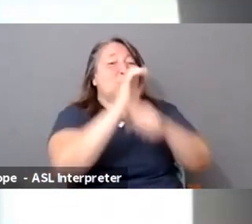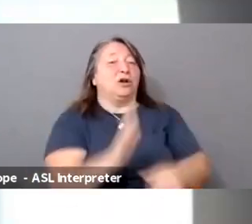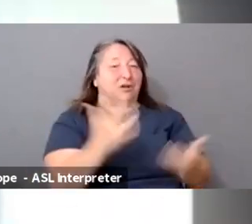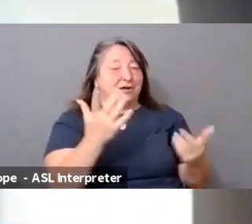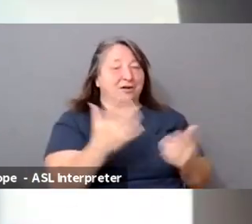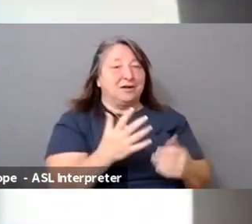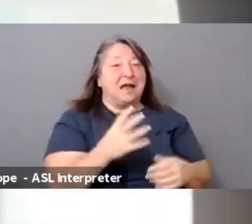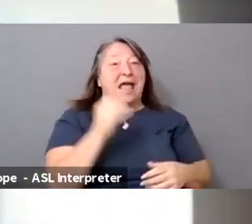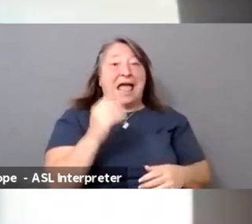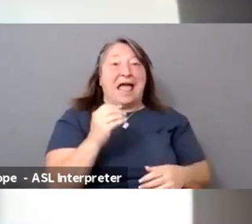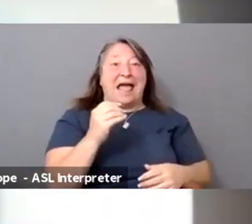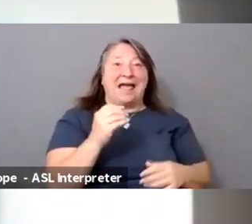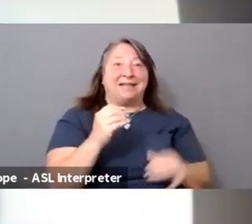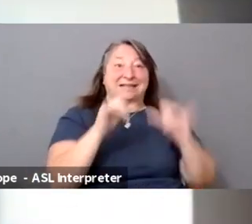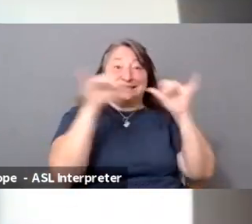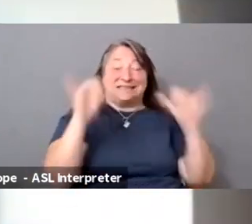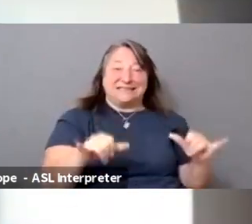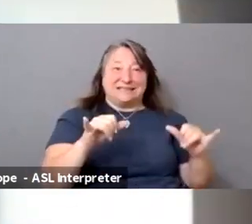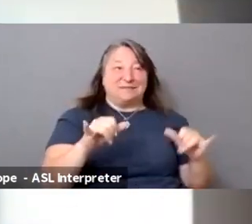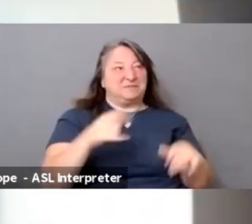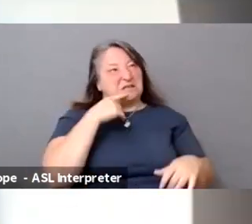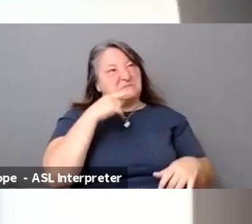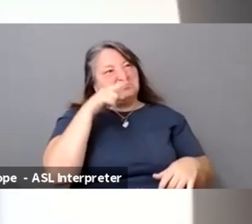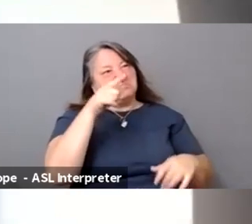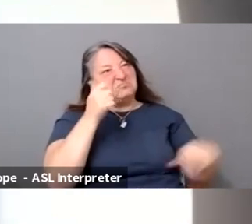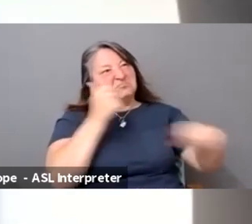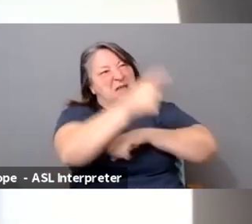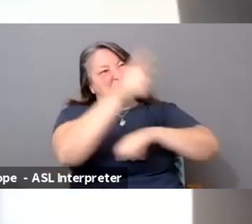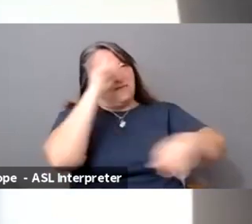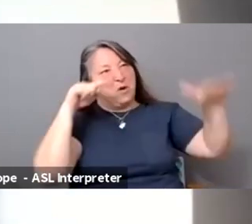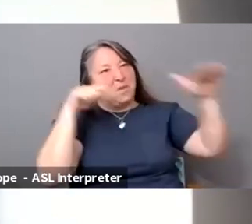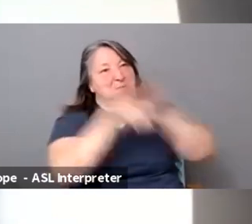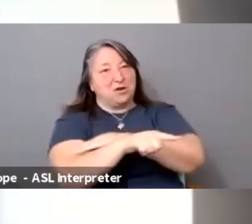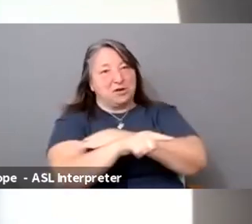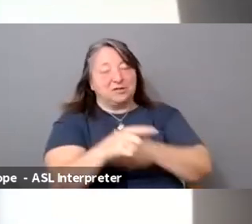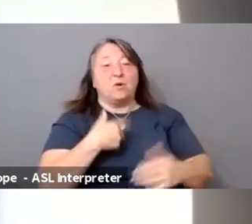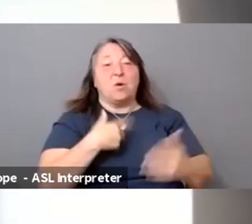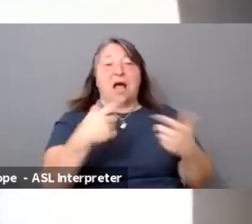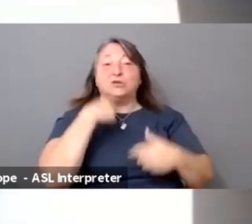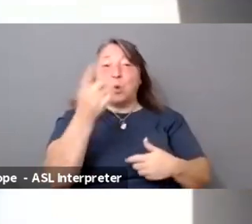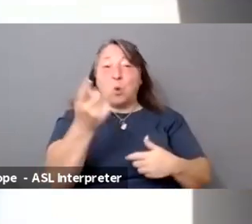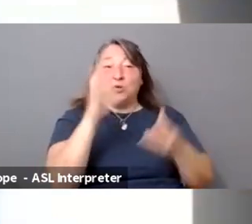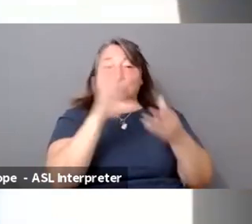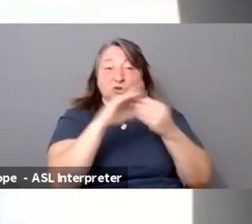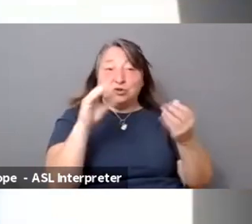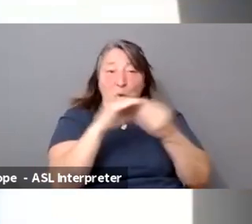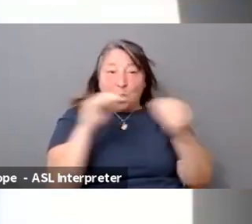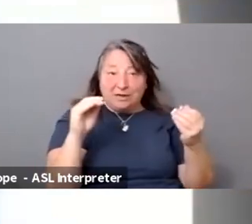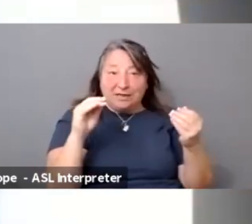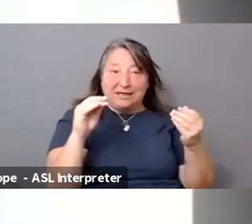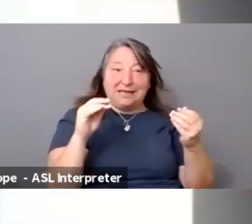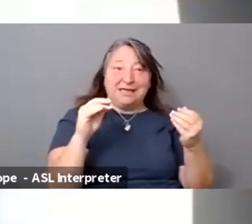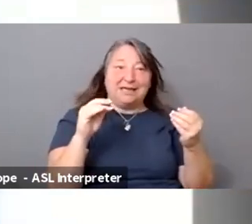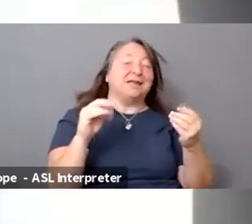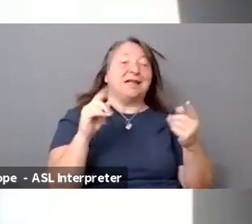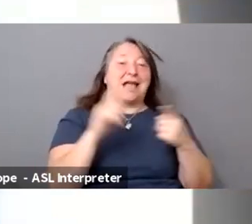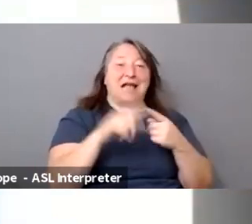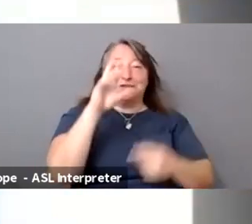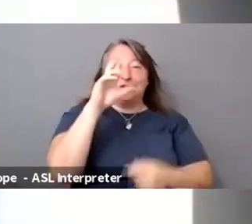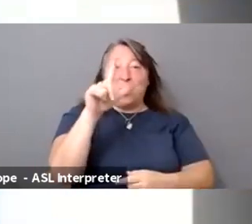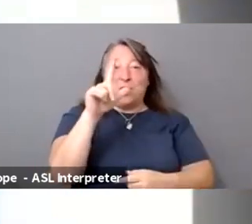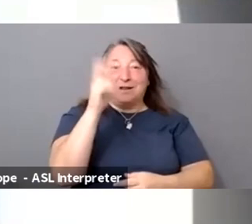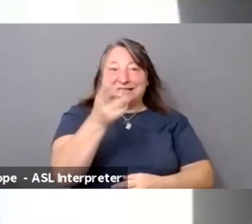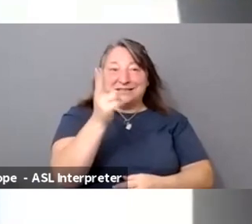him. And so my idea was to tell the story as an oral history and make this person a